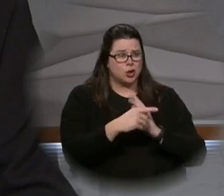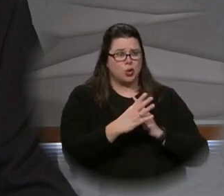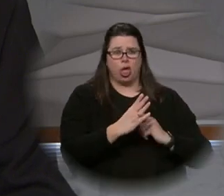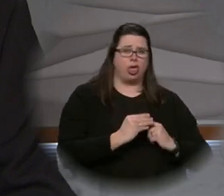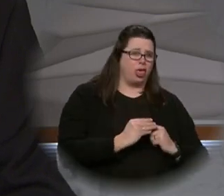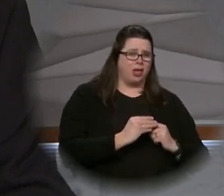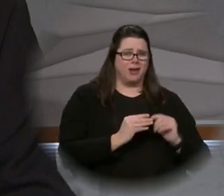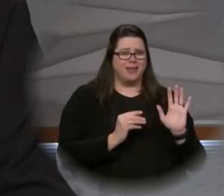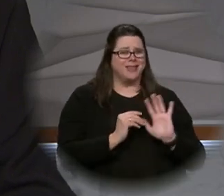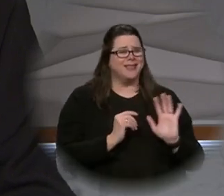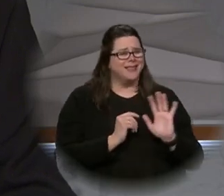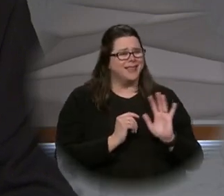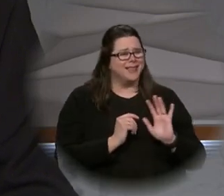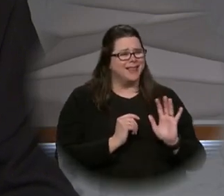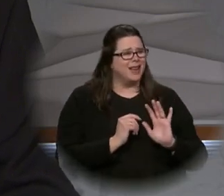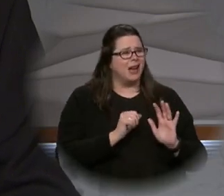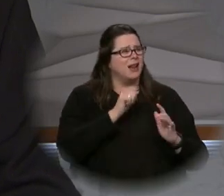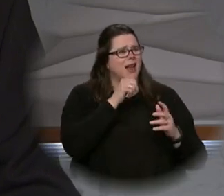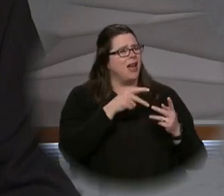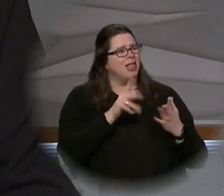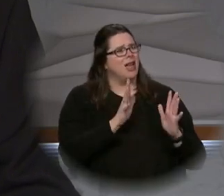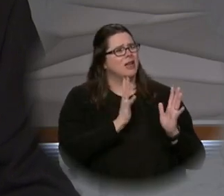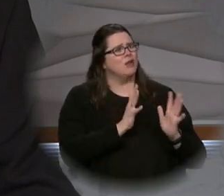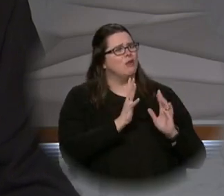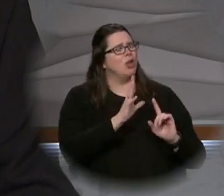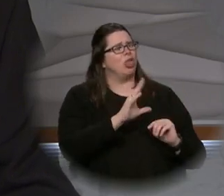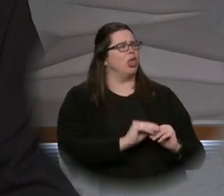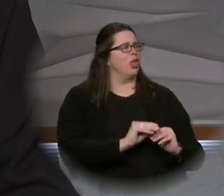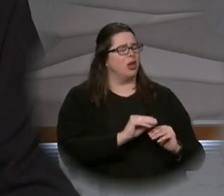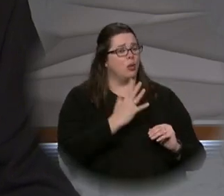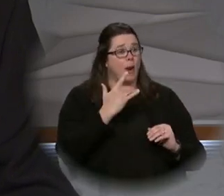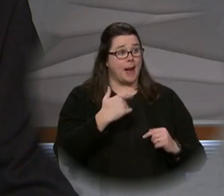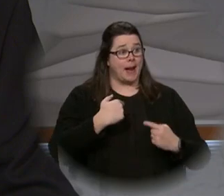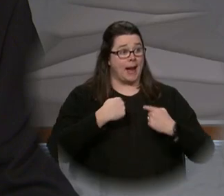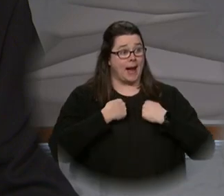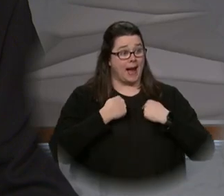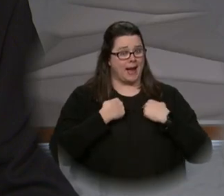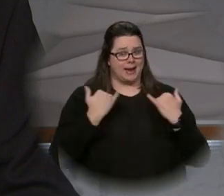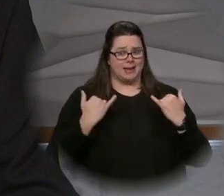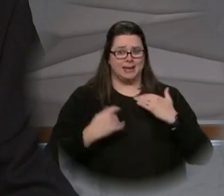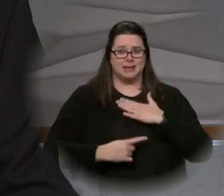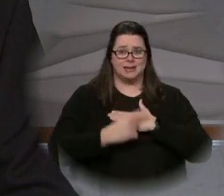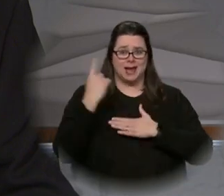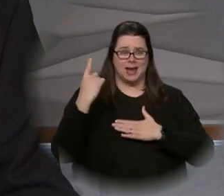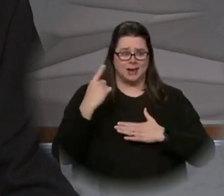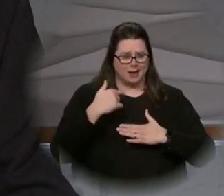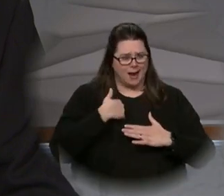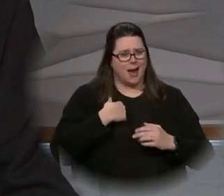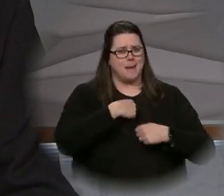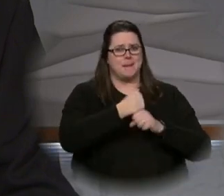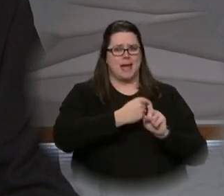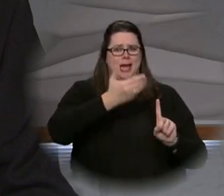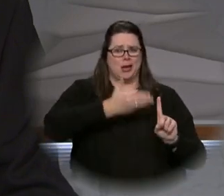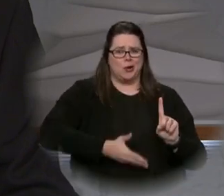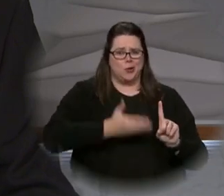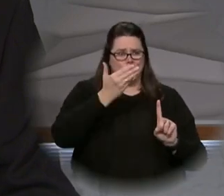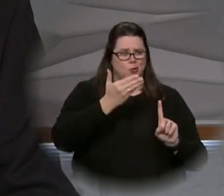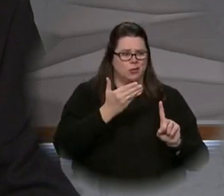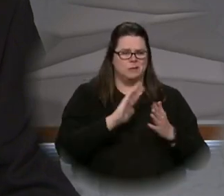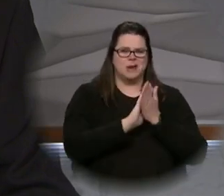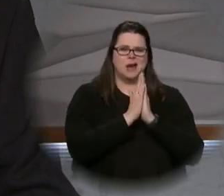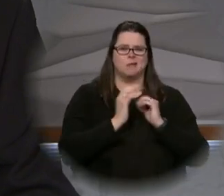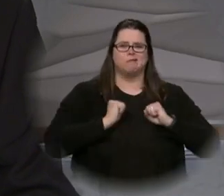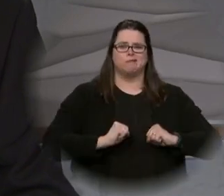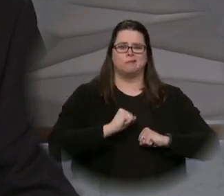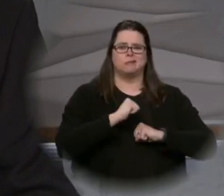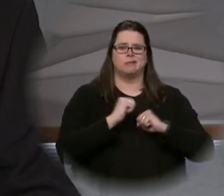would leave you crushed before them. For it is I, this day, who have made you a fortified city,